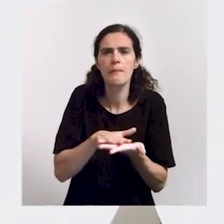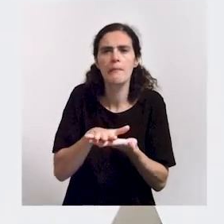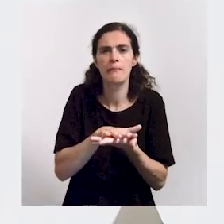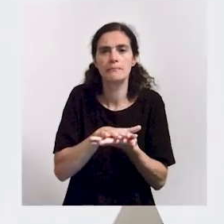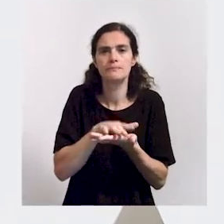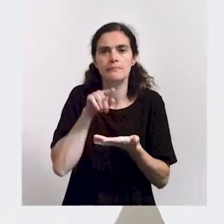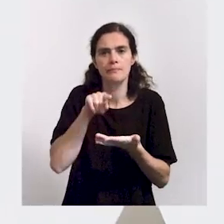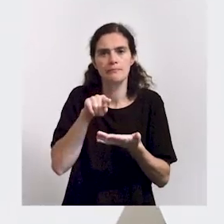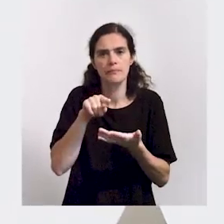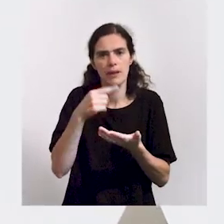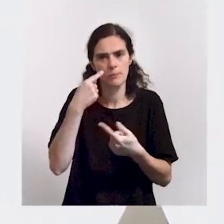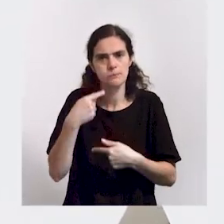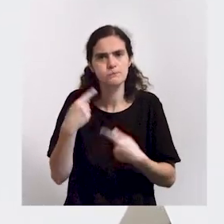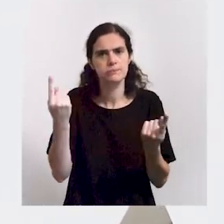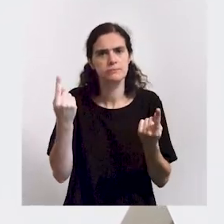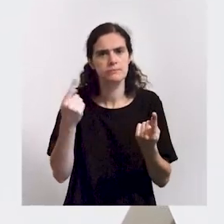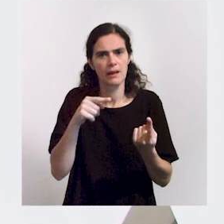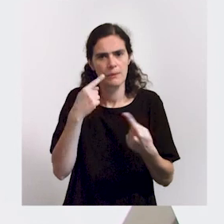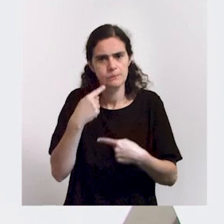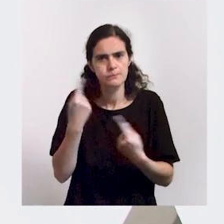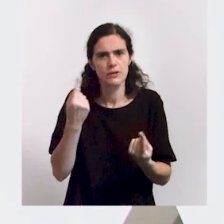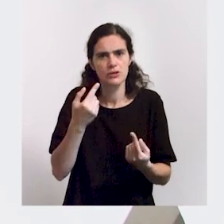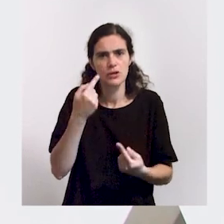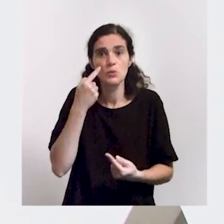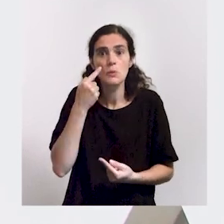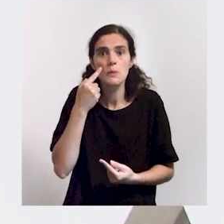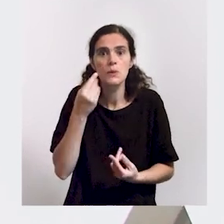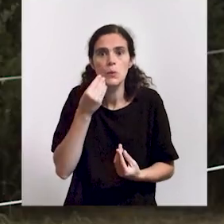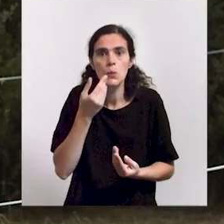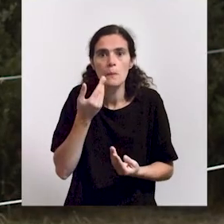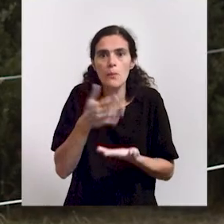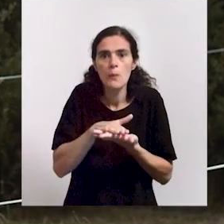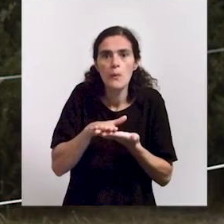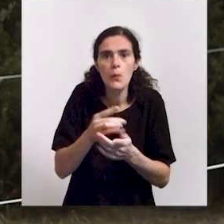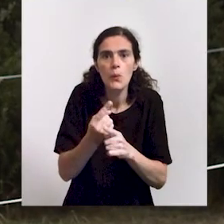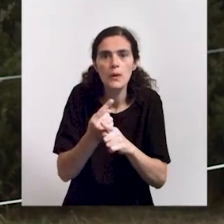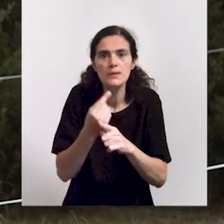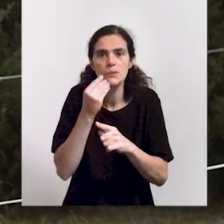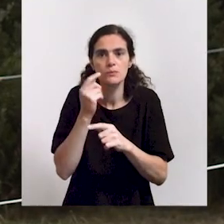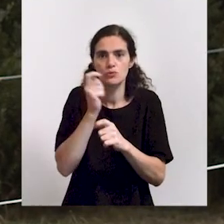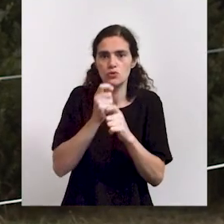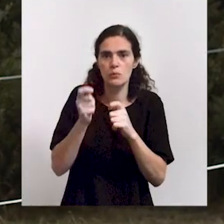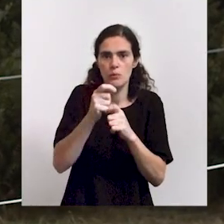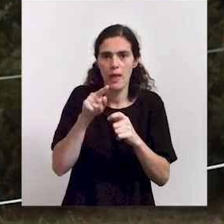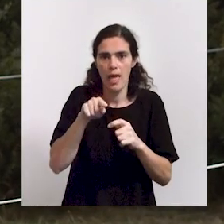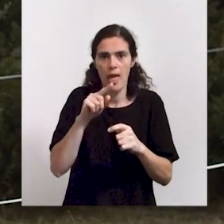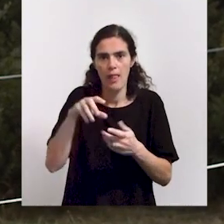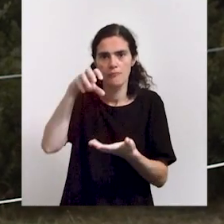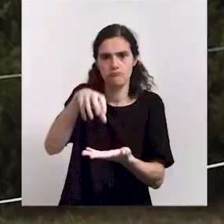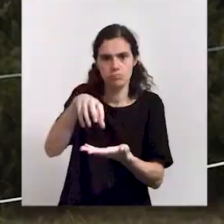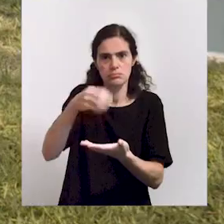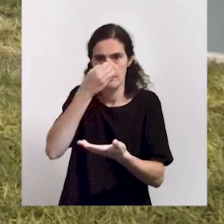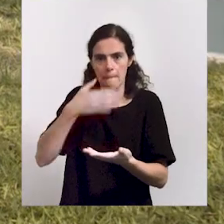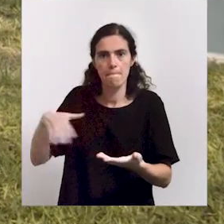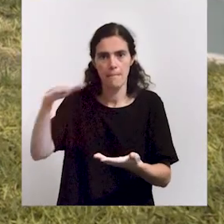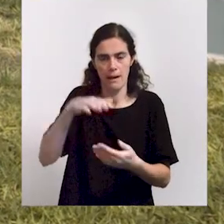she's staging. She's staging the experience of these elements throughout the sculpture that she has installed in the